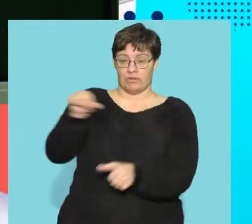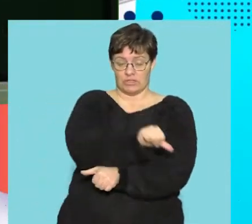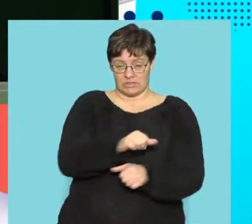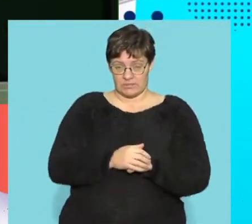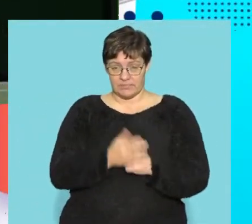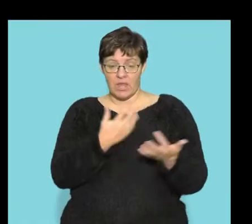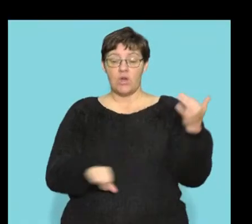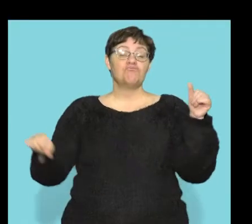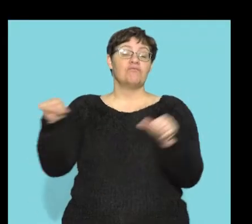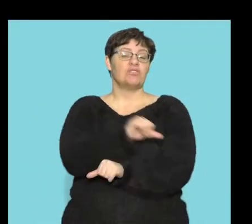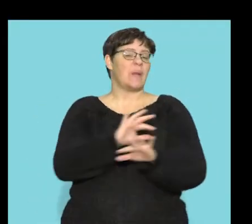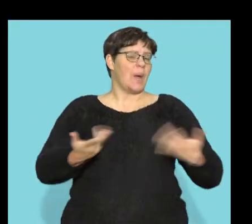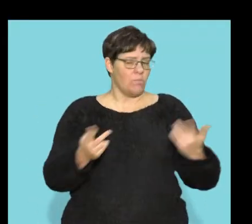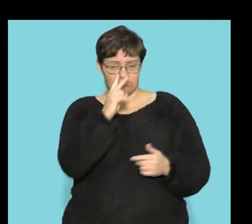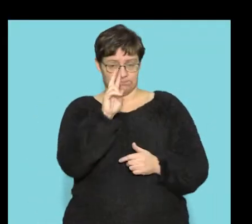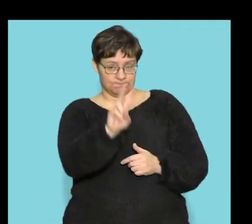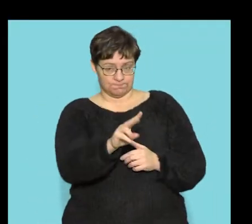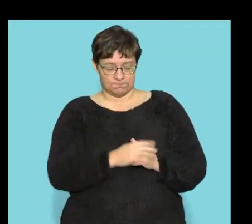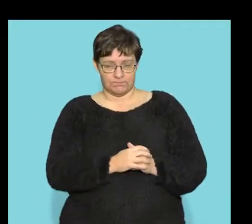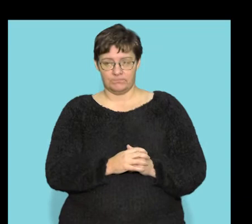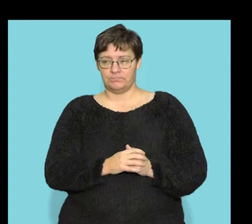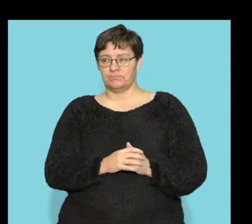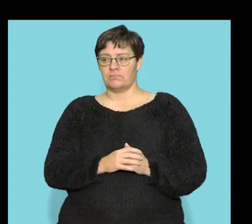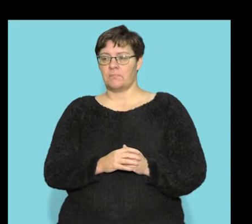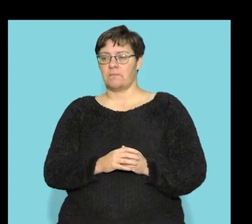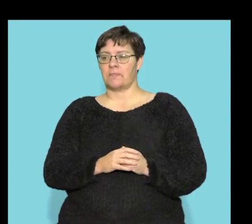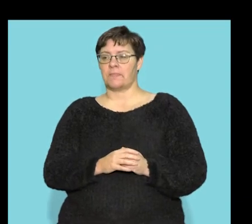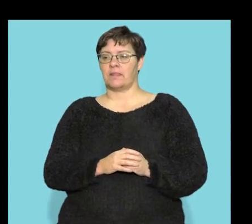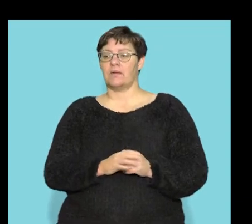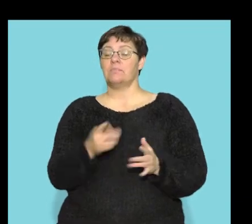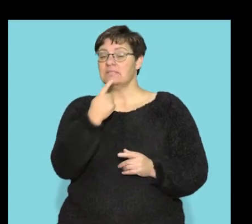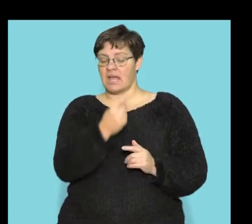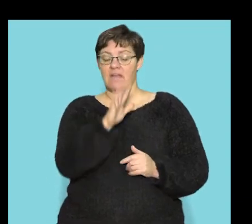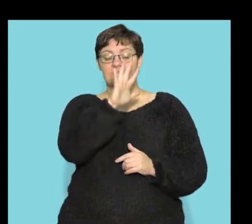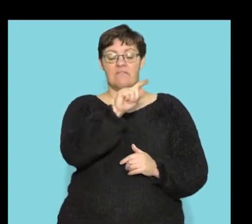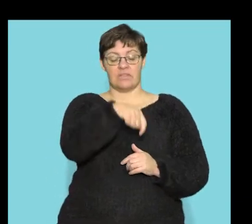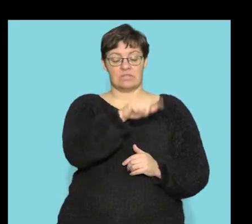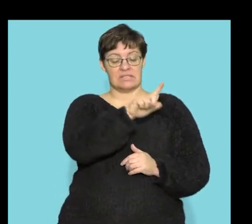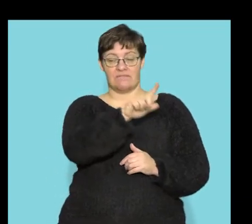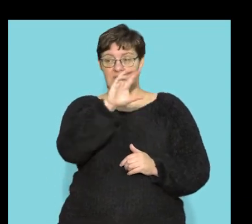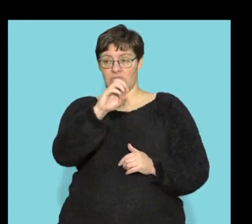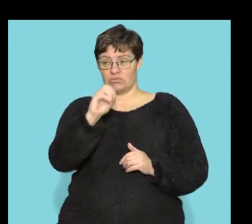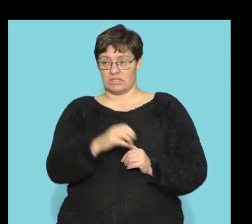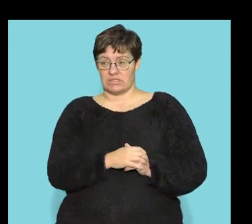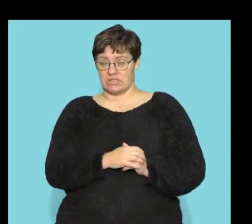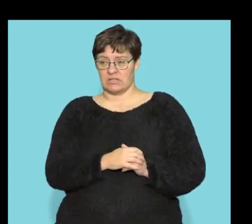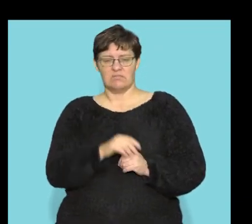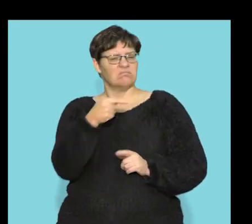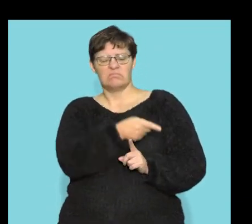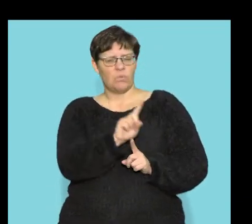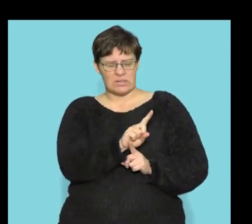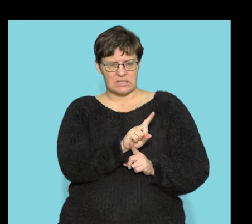reversal? Watch here. So I start off by saying 5,700. What was that?